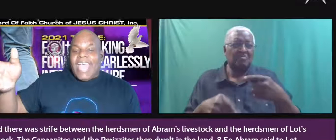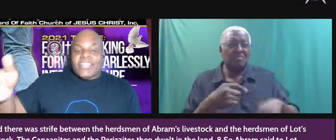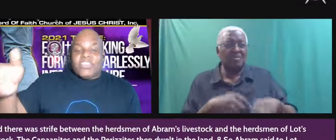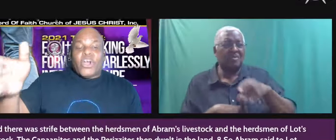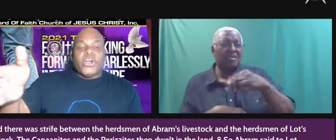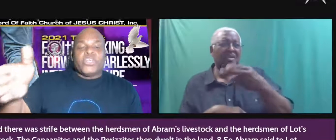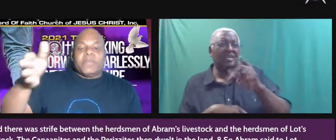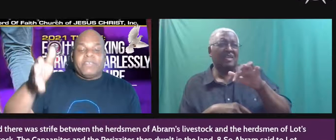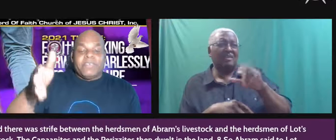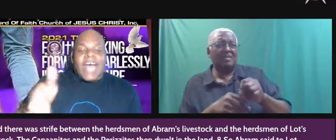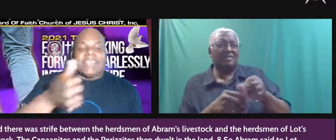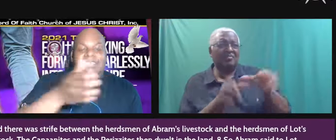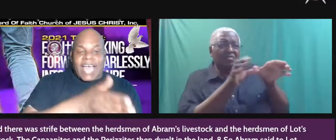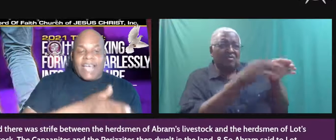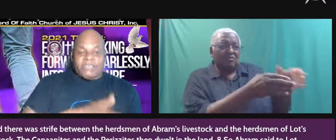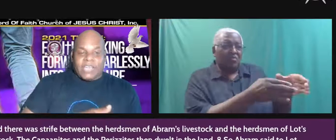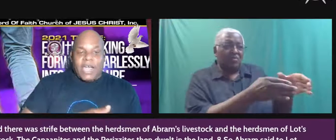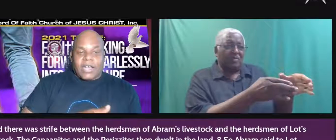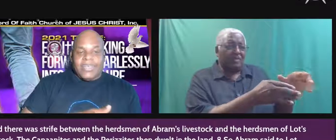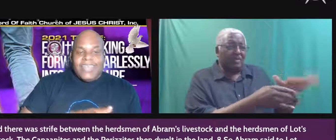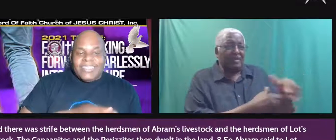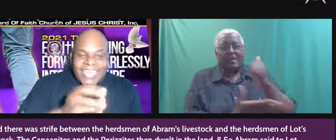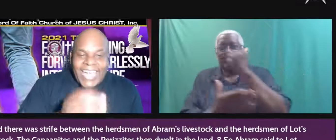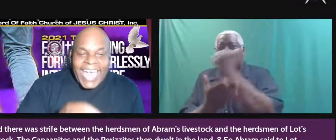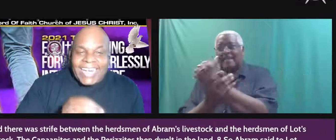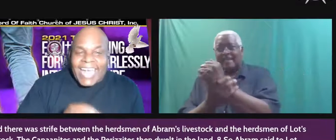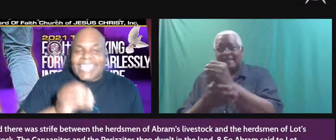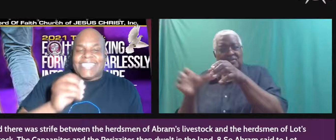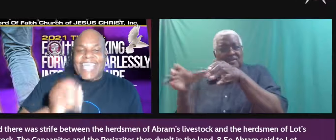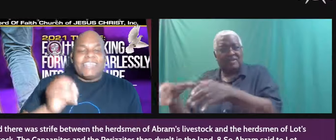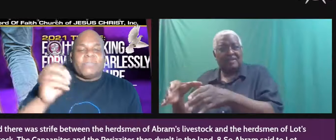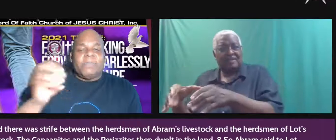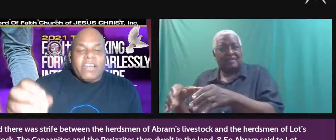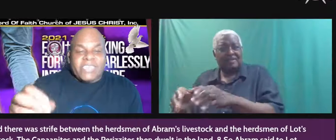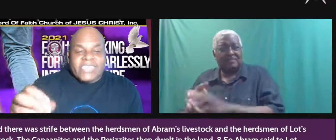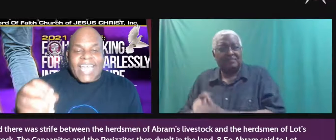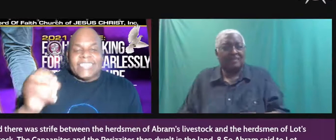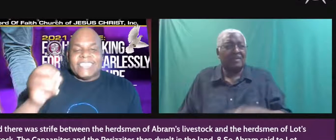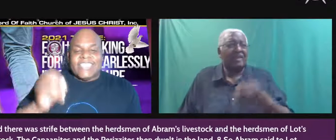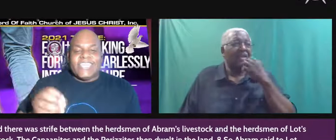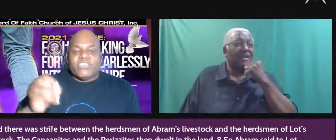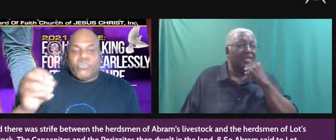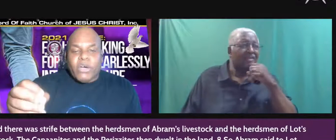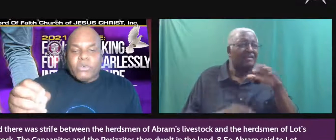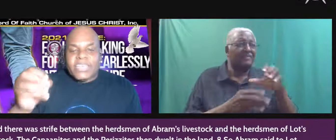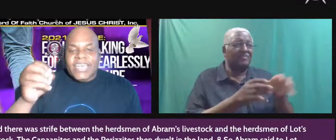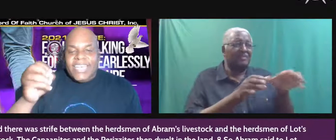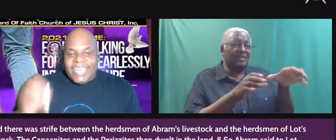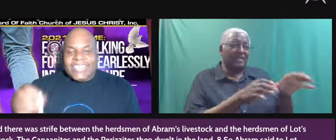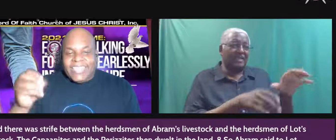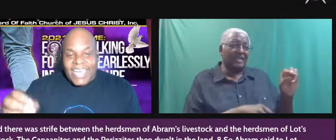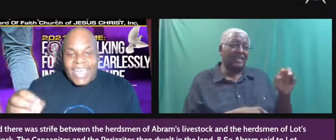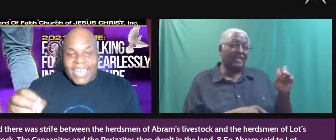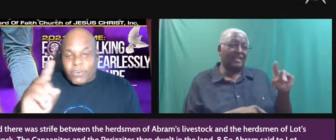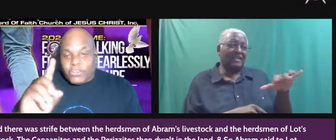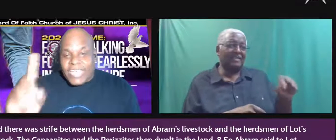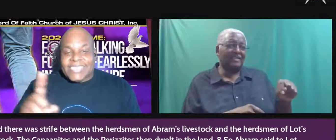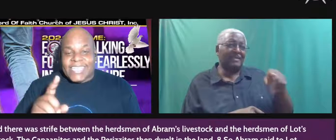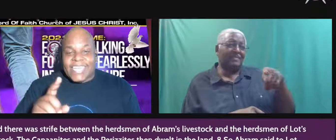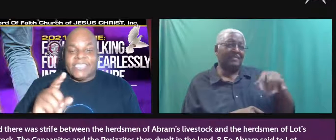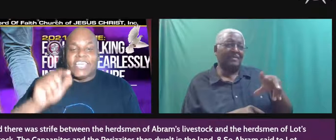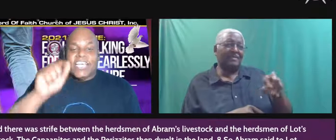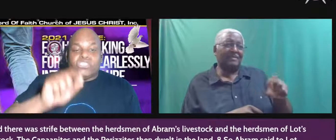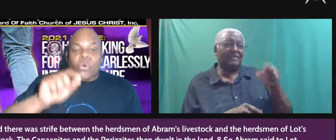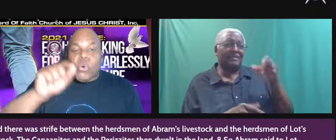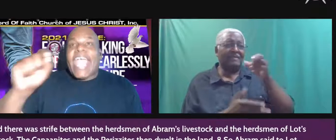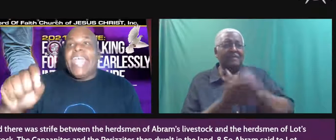livestock and the herdsmen of Lot's livestock. The Canaanites and the Perizzites then dwelt in the land. Verse